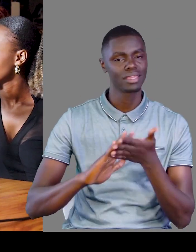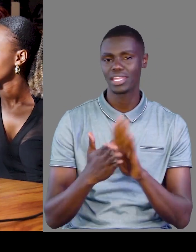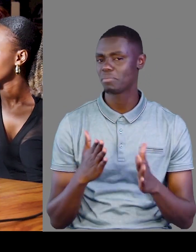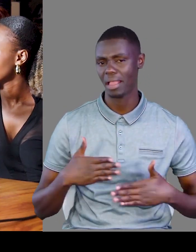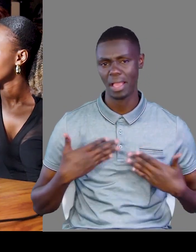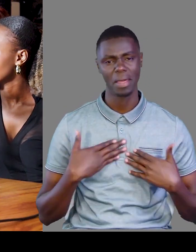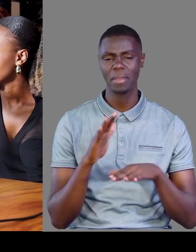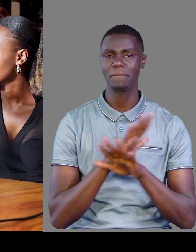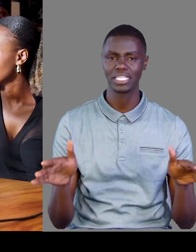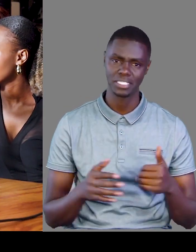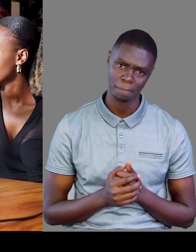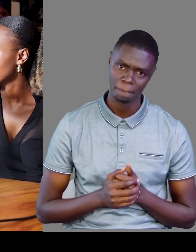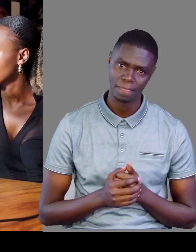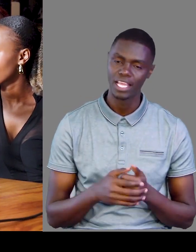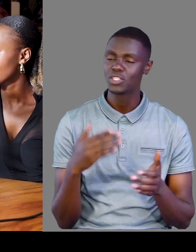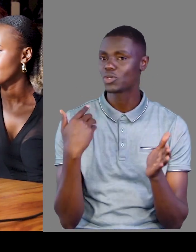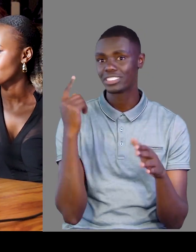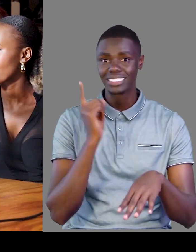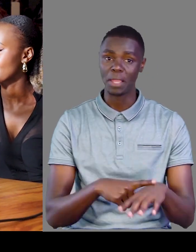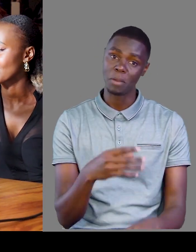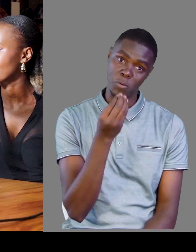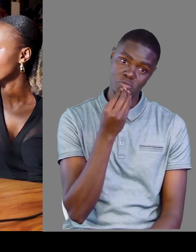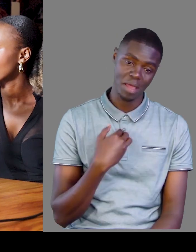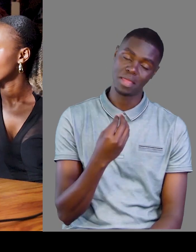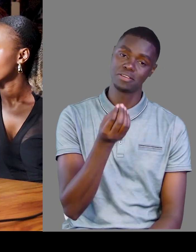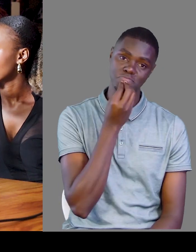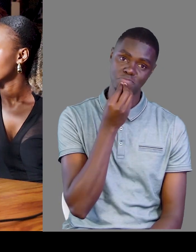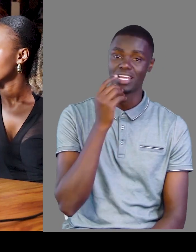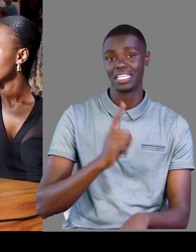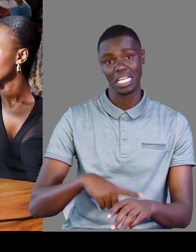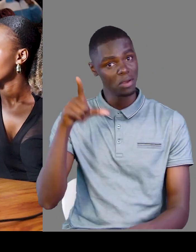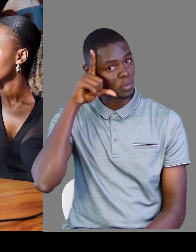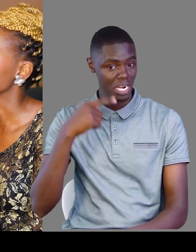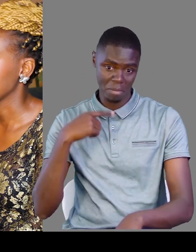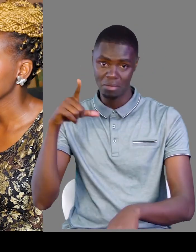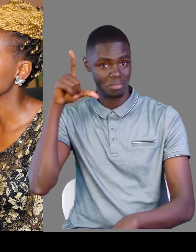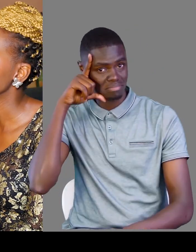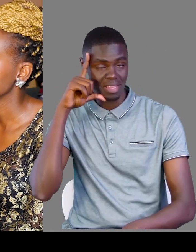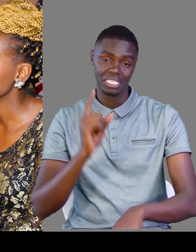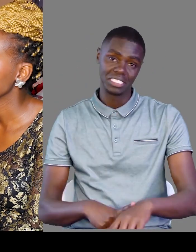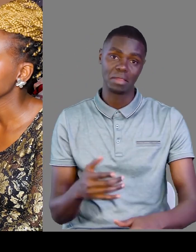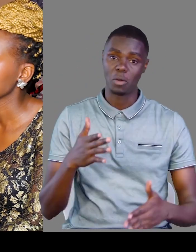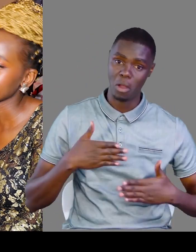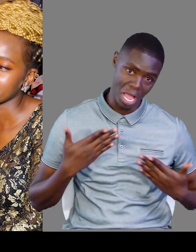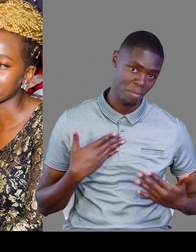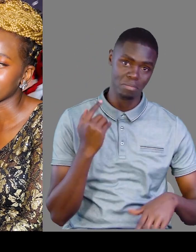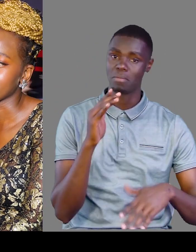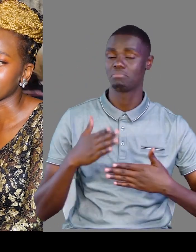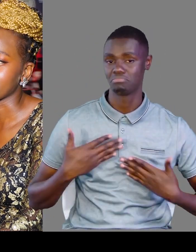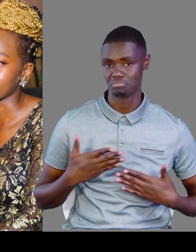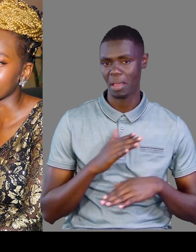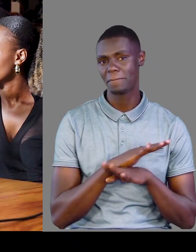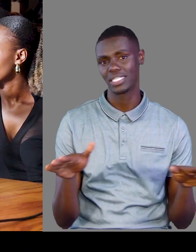saya kukula mukula, saya kulala mulala. Kasonge. Mimi naishi saya kufurahia na furahia sababu at the end of the day,